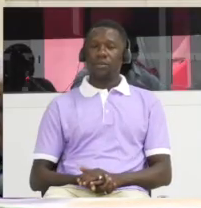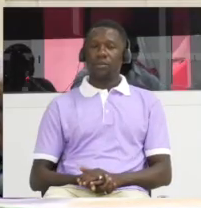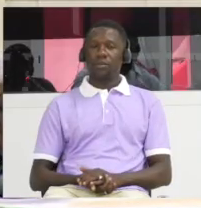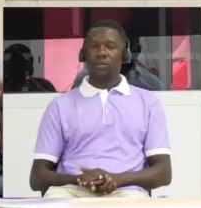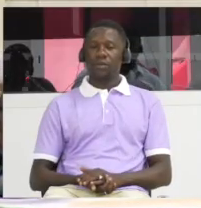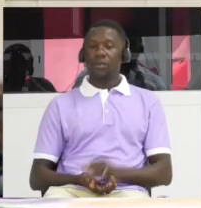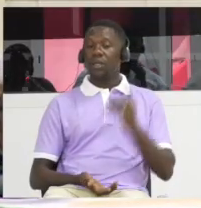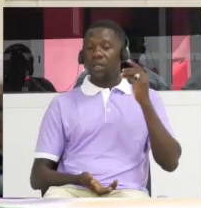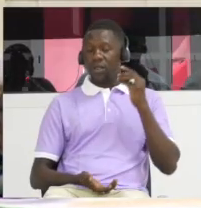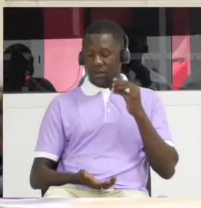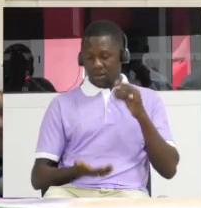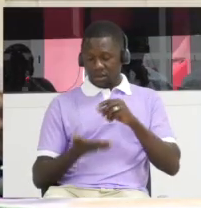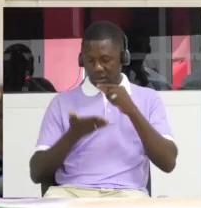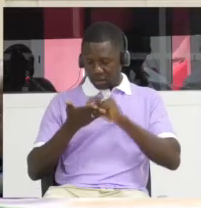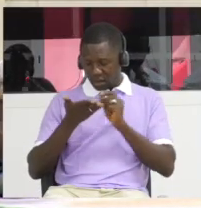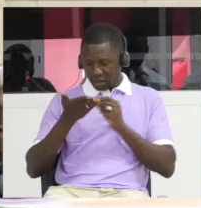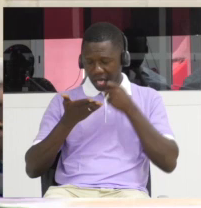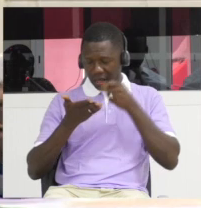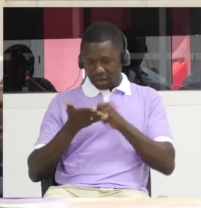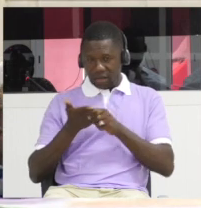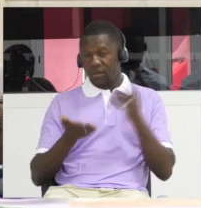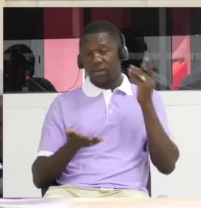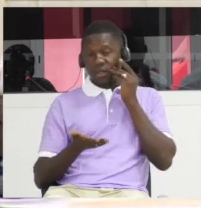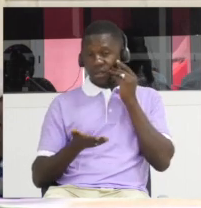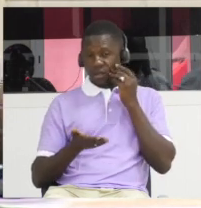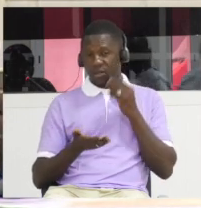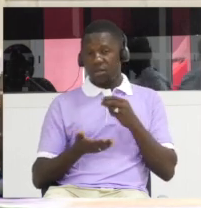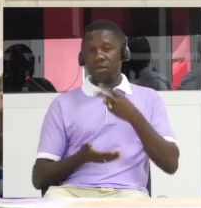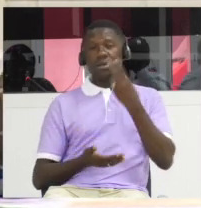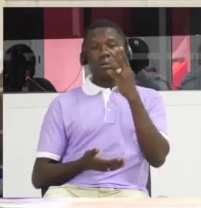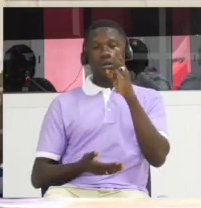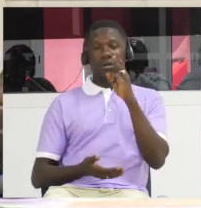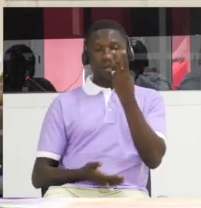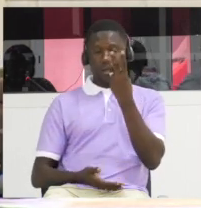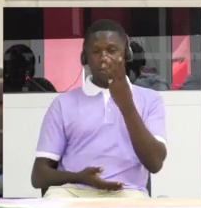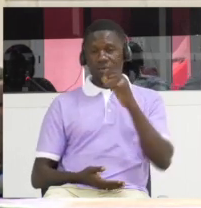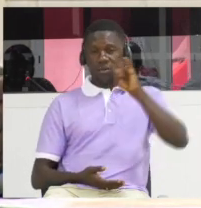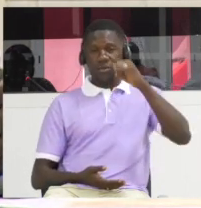letter is dated 3rd of June,